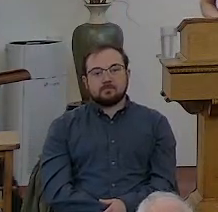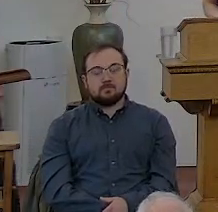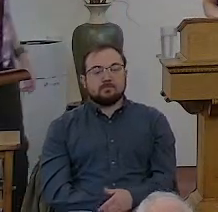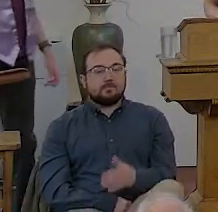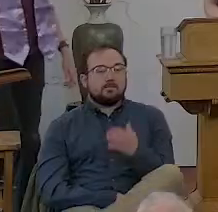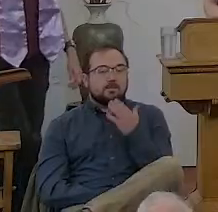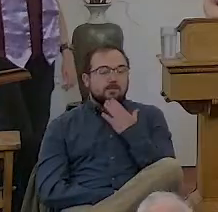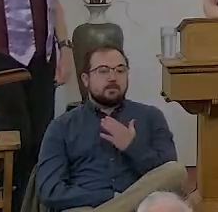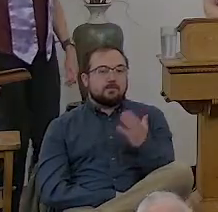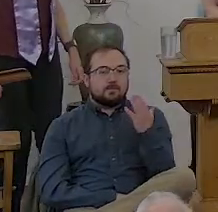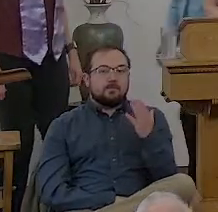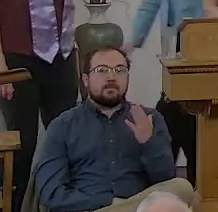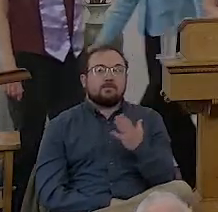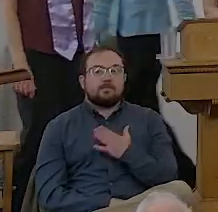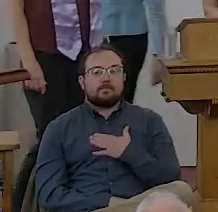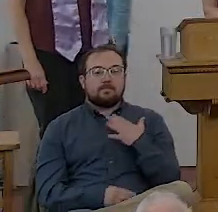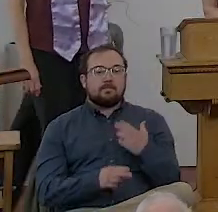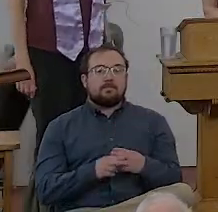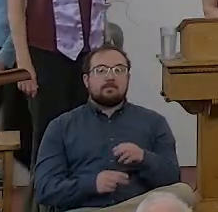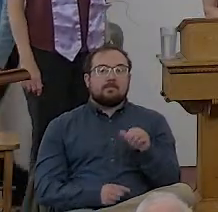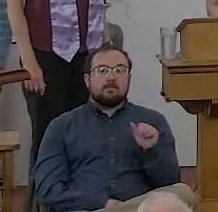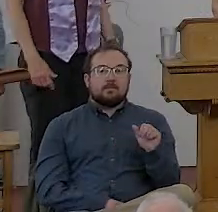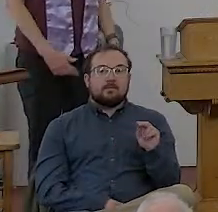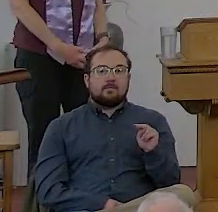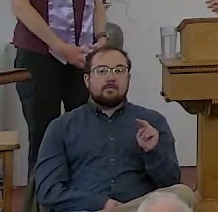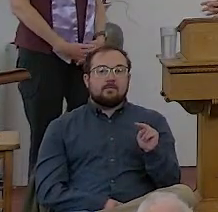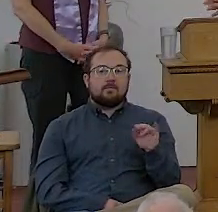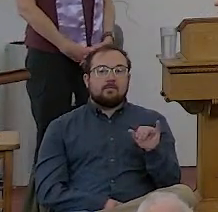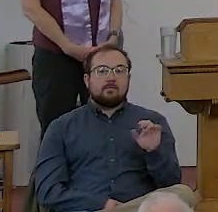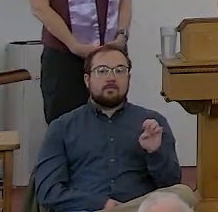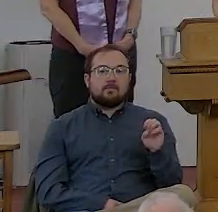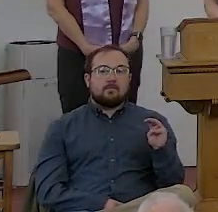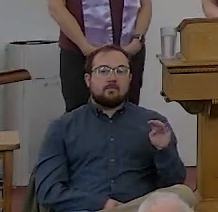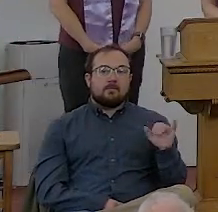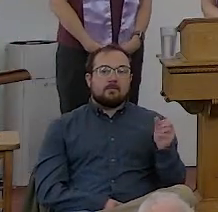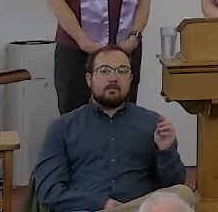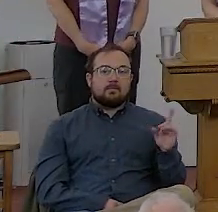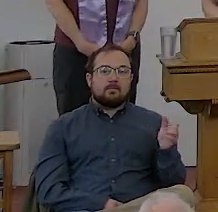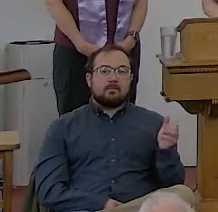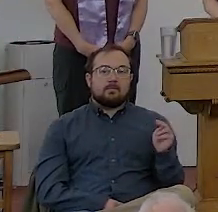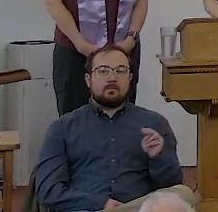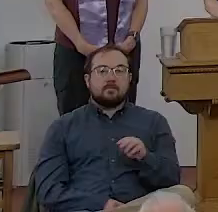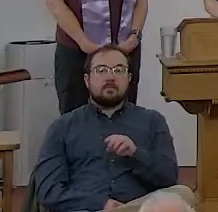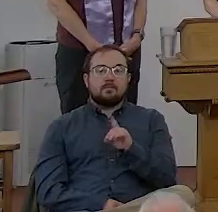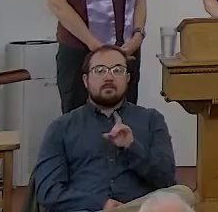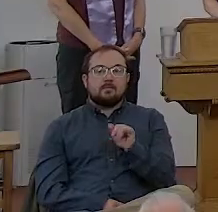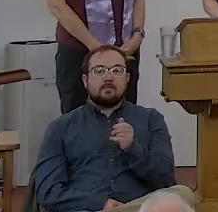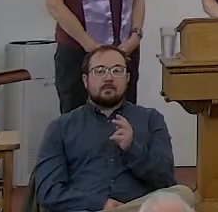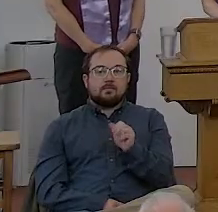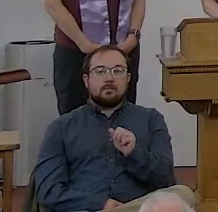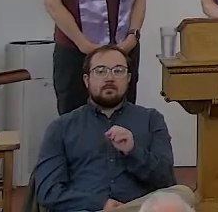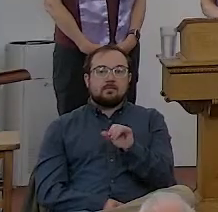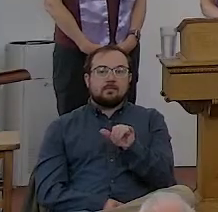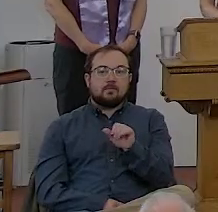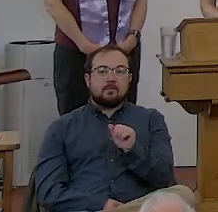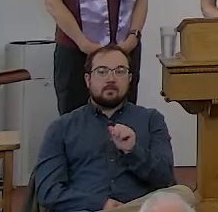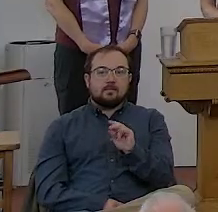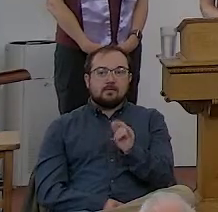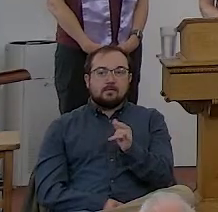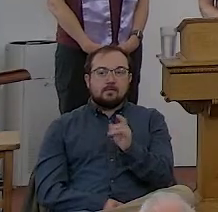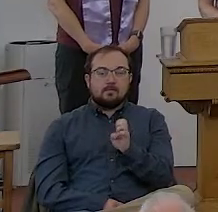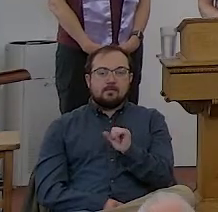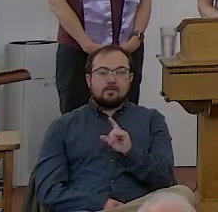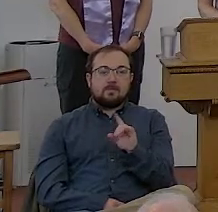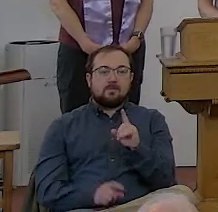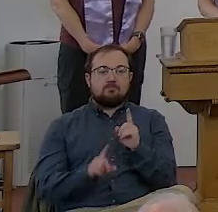Good morning. My name is Annie Minden. This is Deanna Yakel, and she is job shadowing me today because